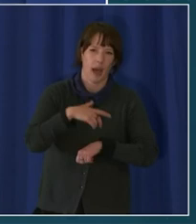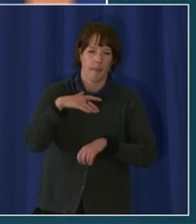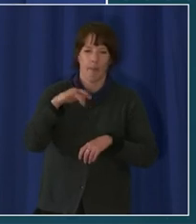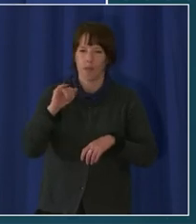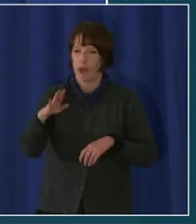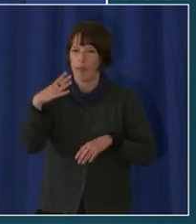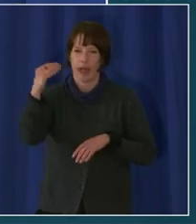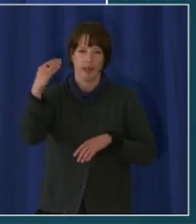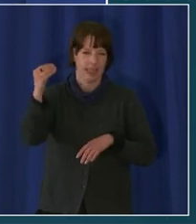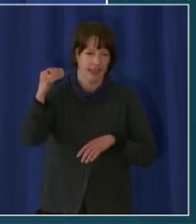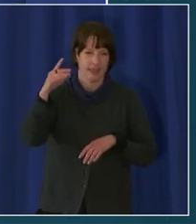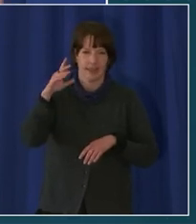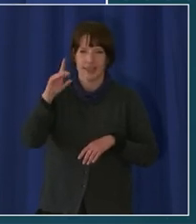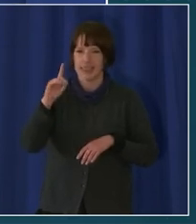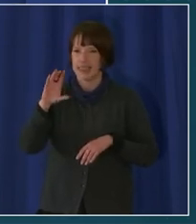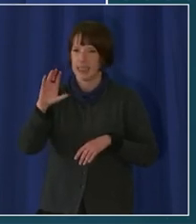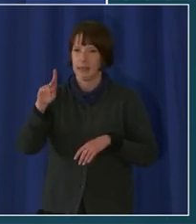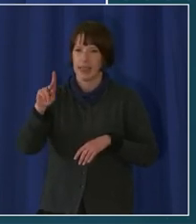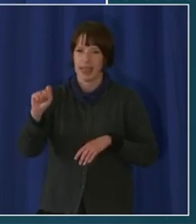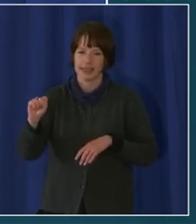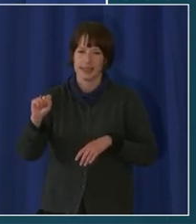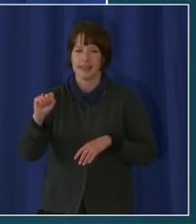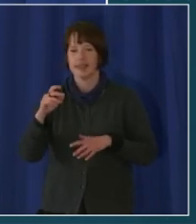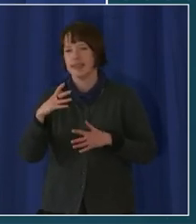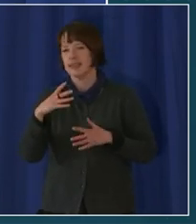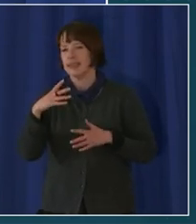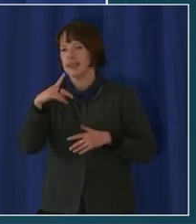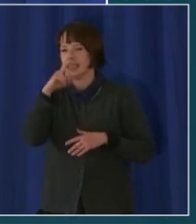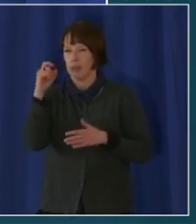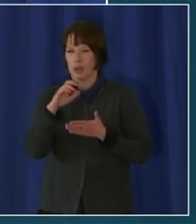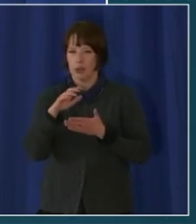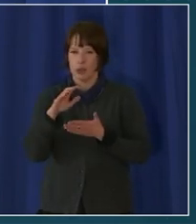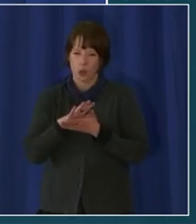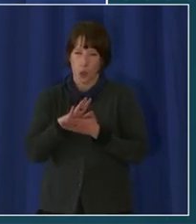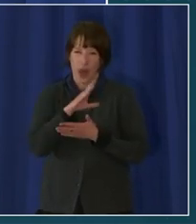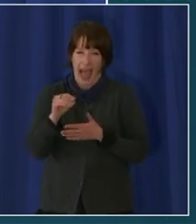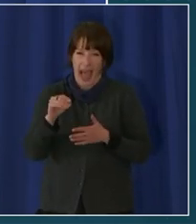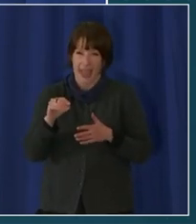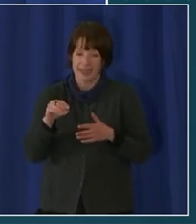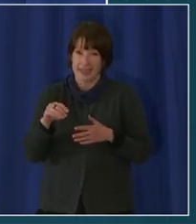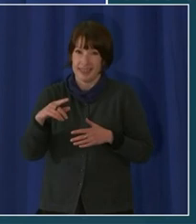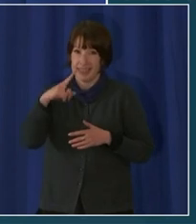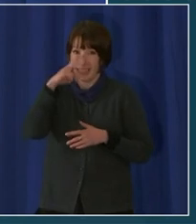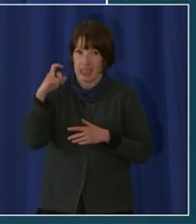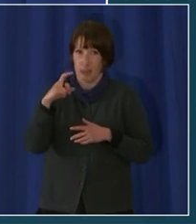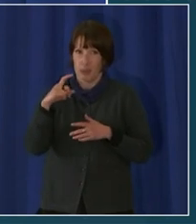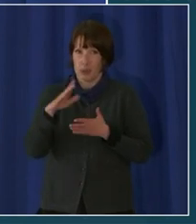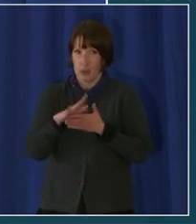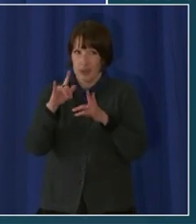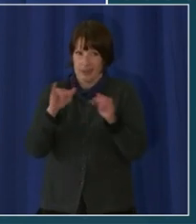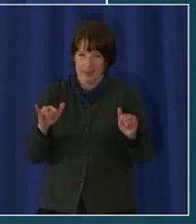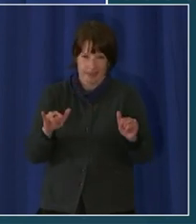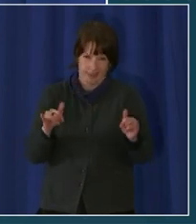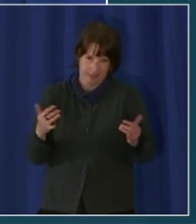job outside of DCPS summer school and also do the summer school. They're kind of happening concurrently.